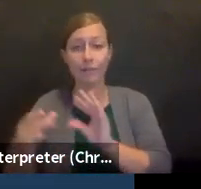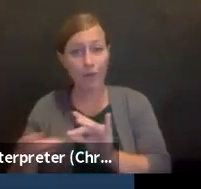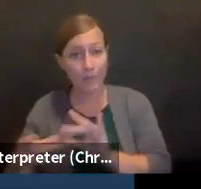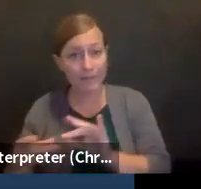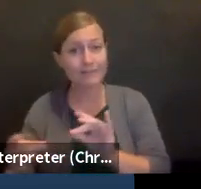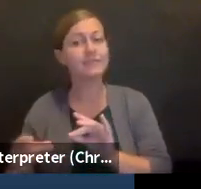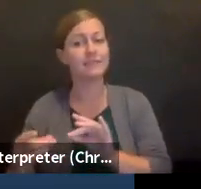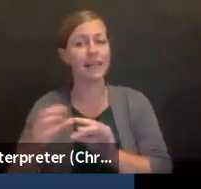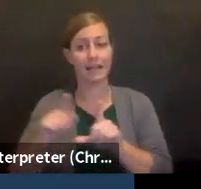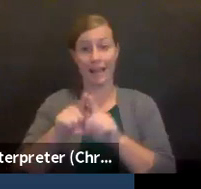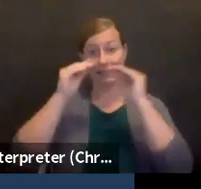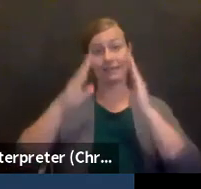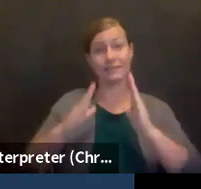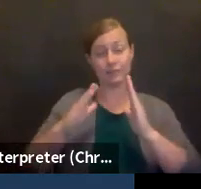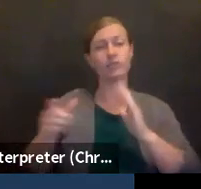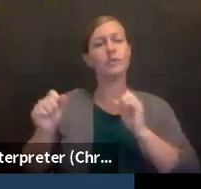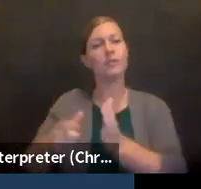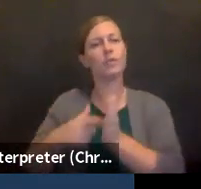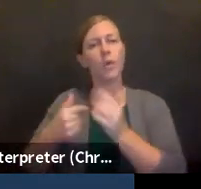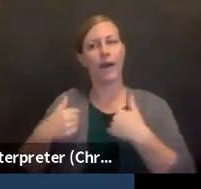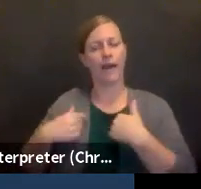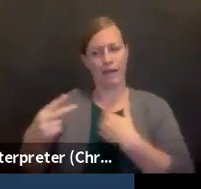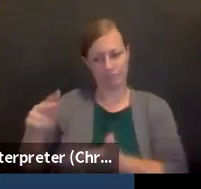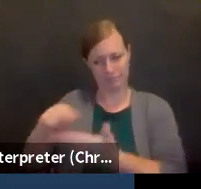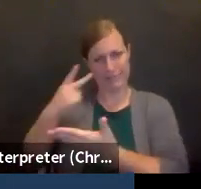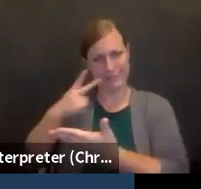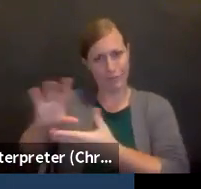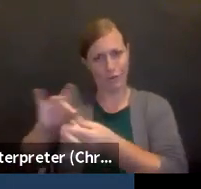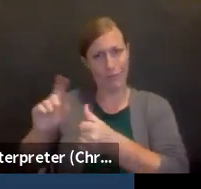and as a teacher, you can require approval on those comments.